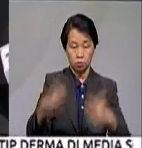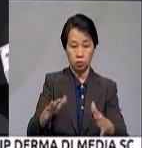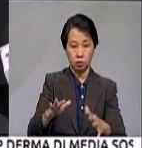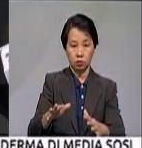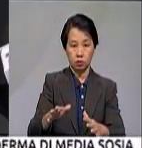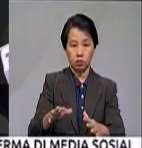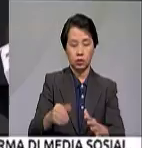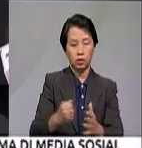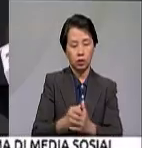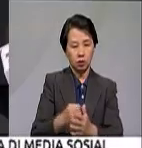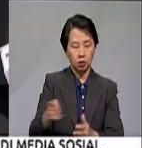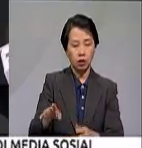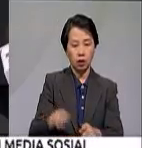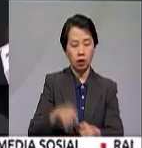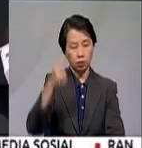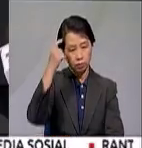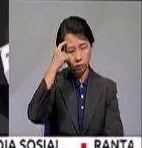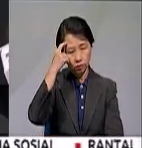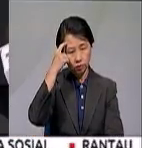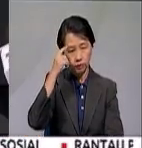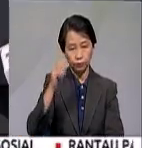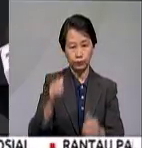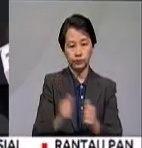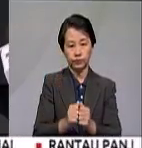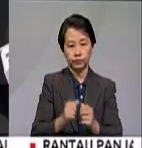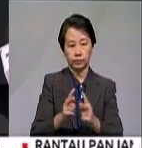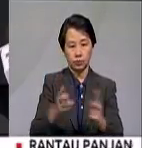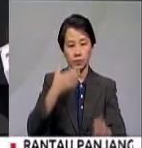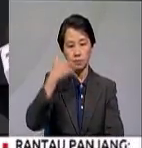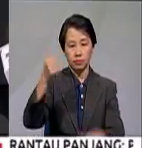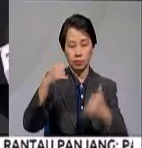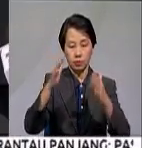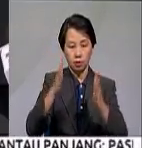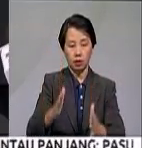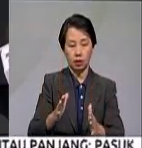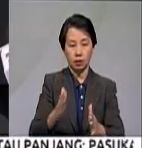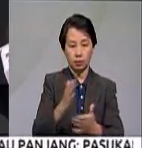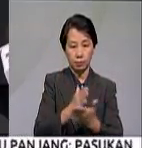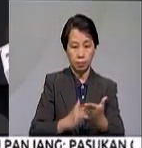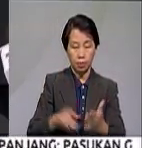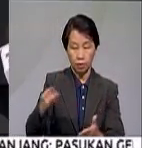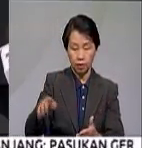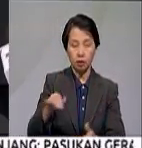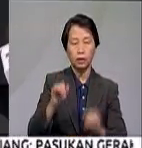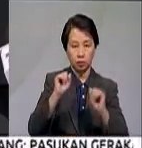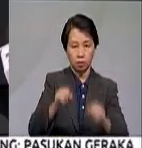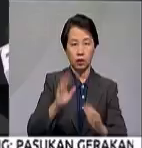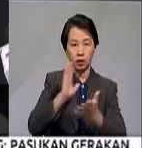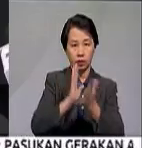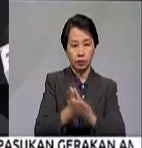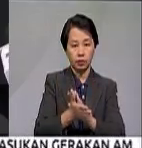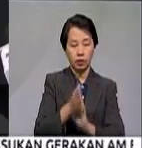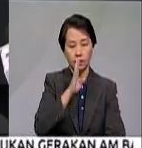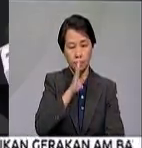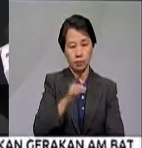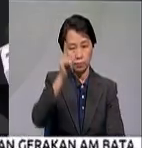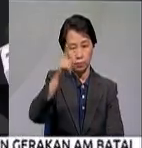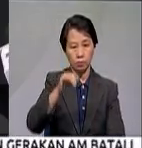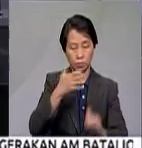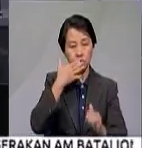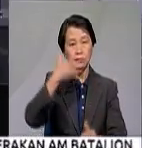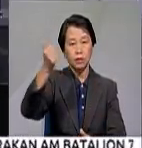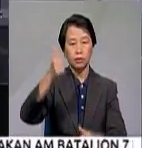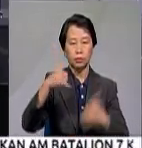into, and I think with better players on his side, he will be a better